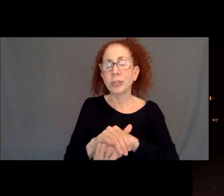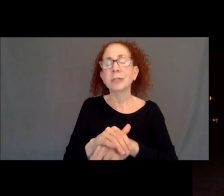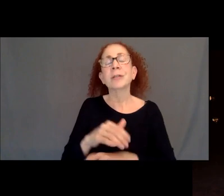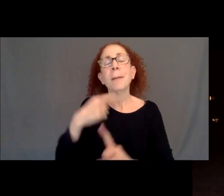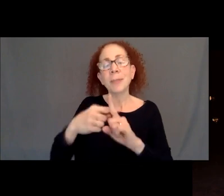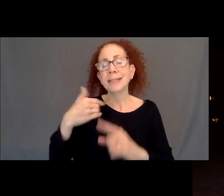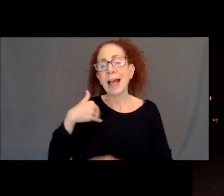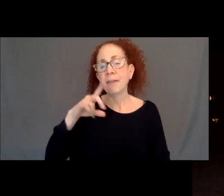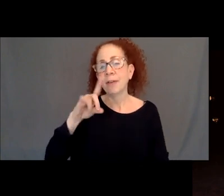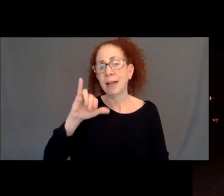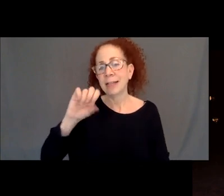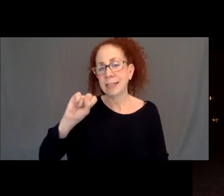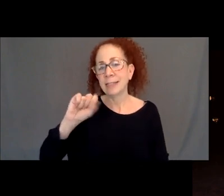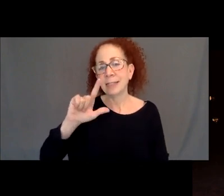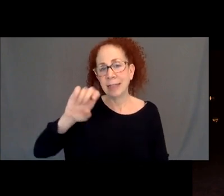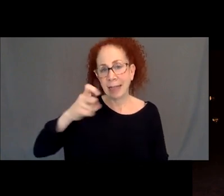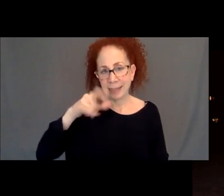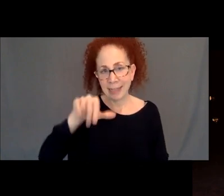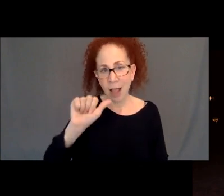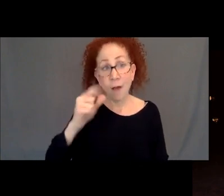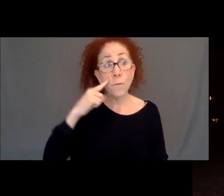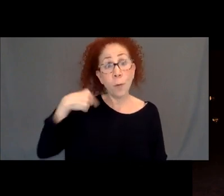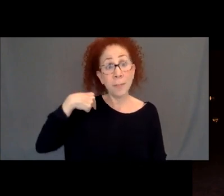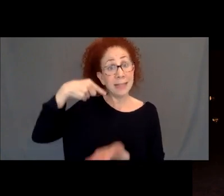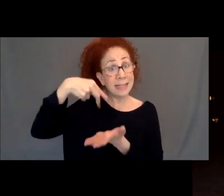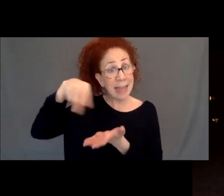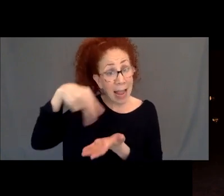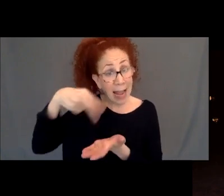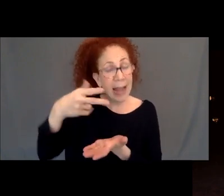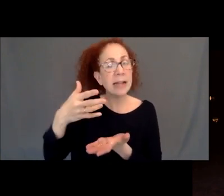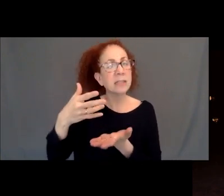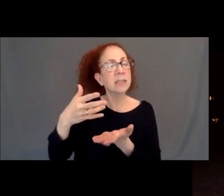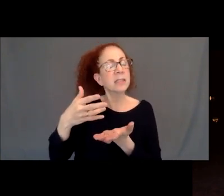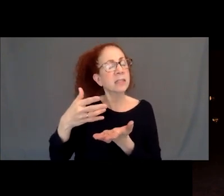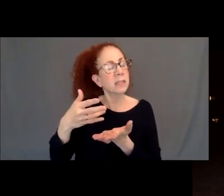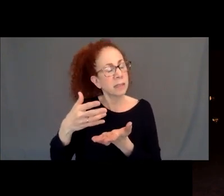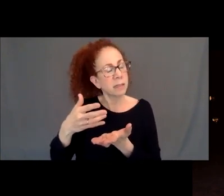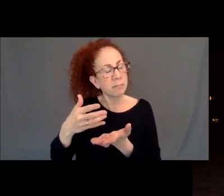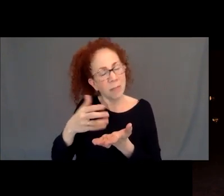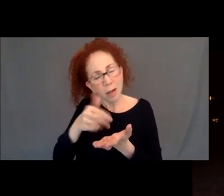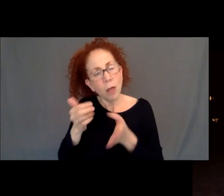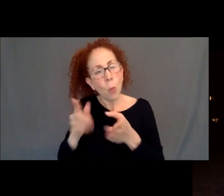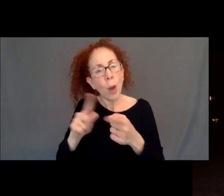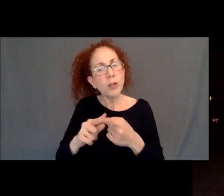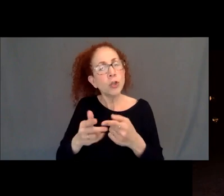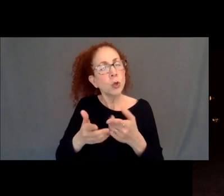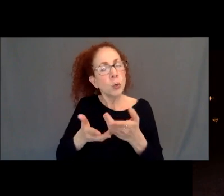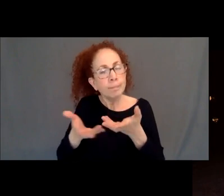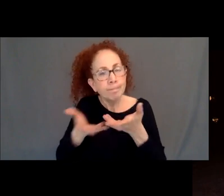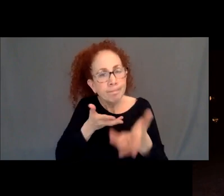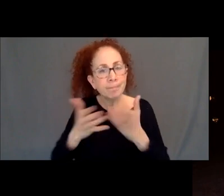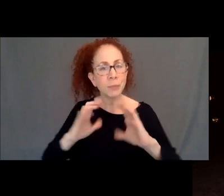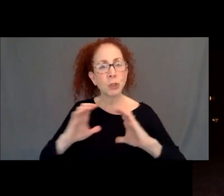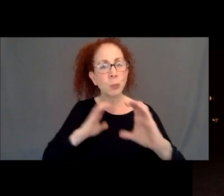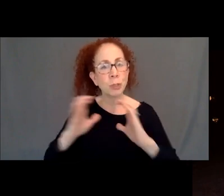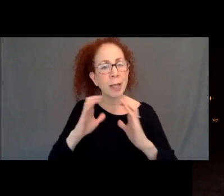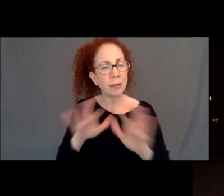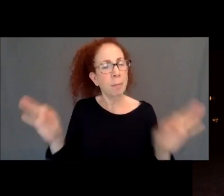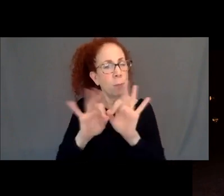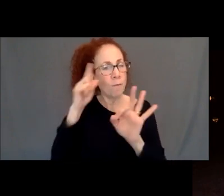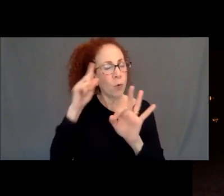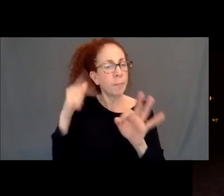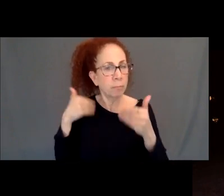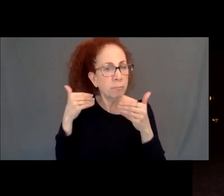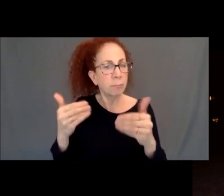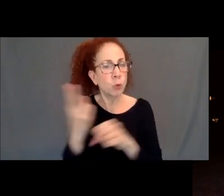having dyslexia. So dance for me was another form of communication. So that's why it was important for me to continue it.